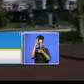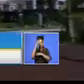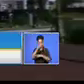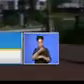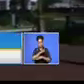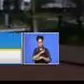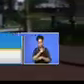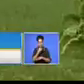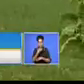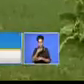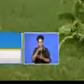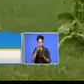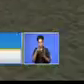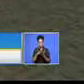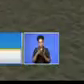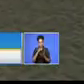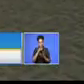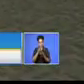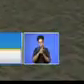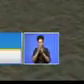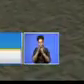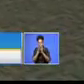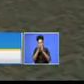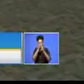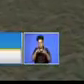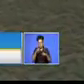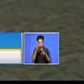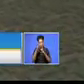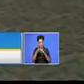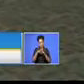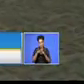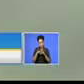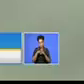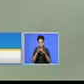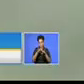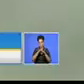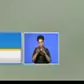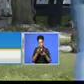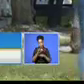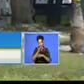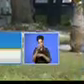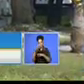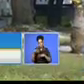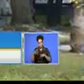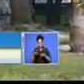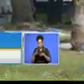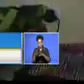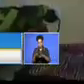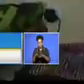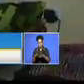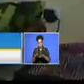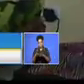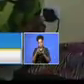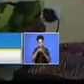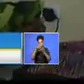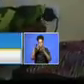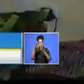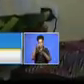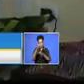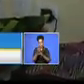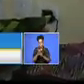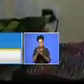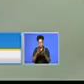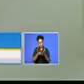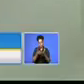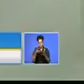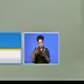stressed that this is not replacing the old system of application, but it is another avenue in which prospective students can take advantage